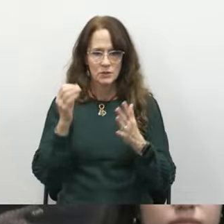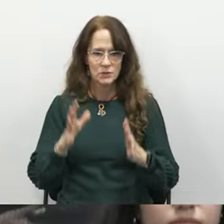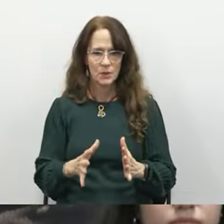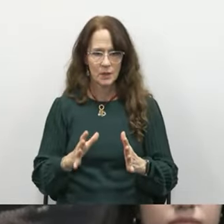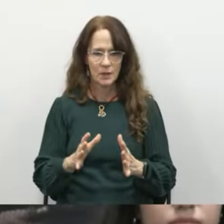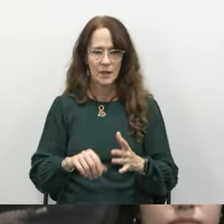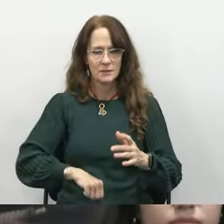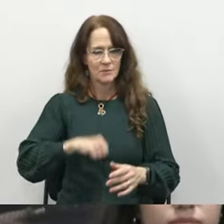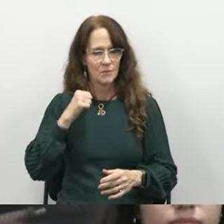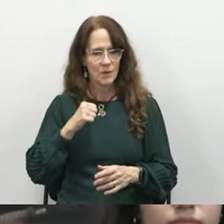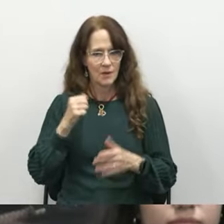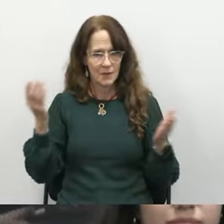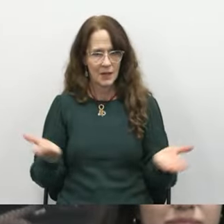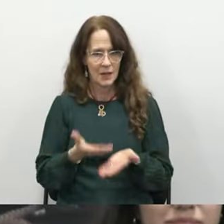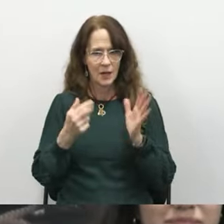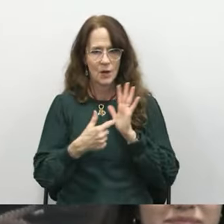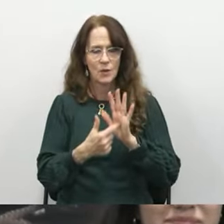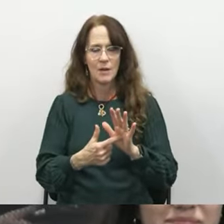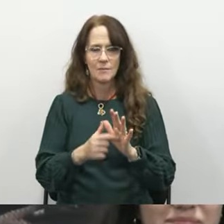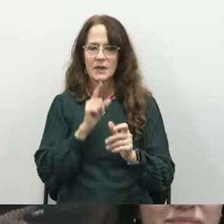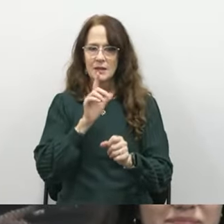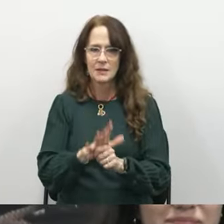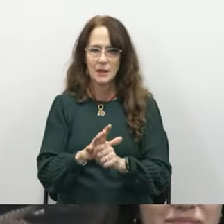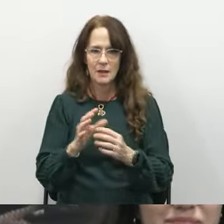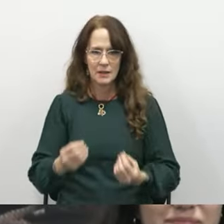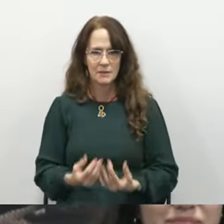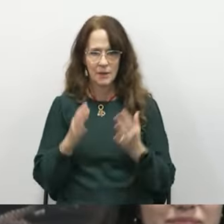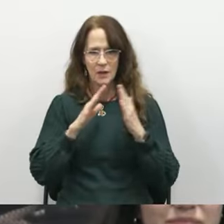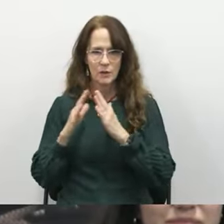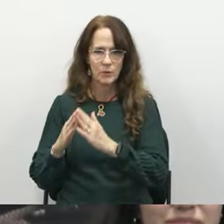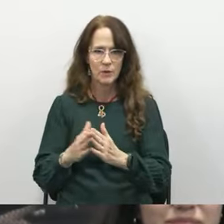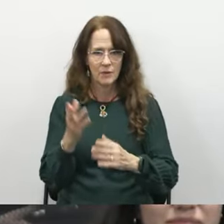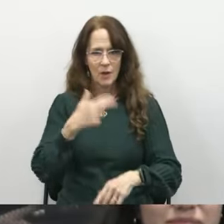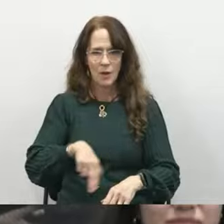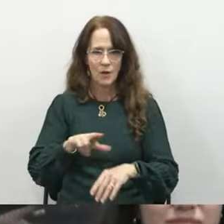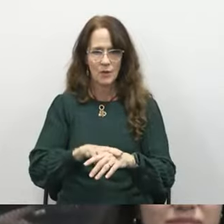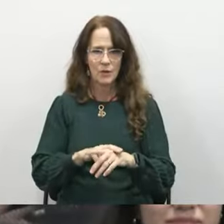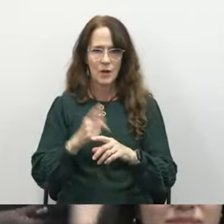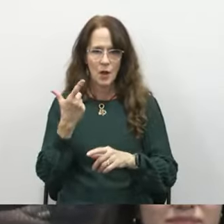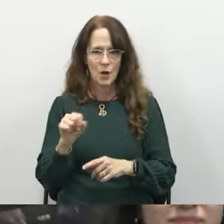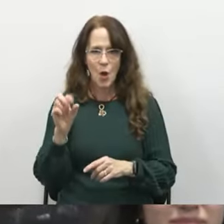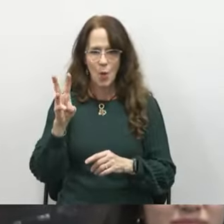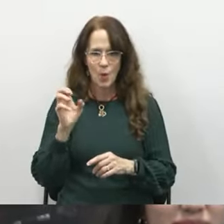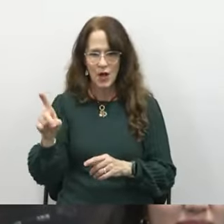is a privilege to be able to represent such a dedicated and inspired community. And of course, go Wood!